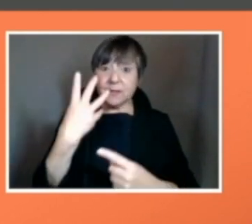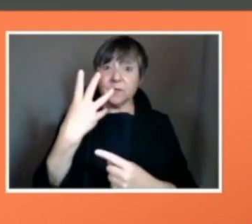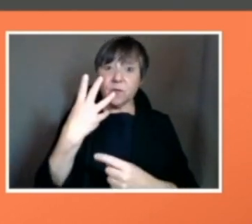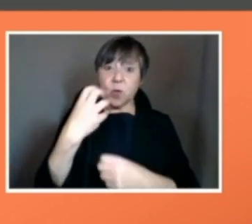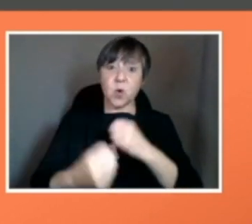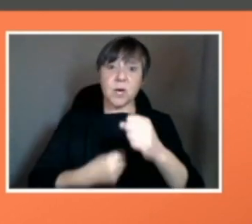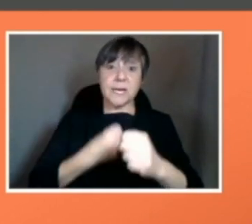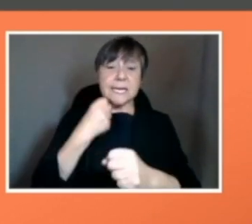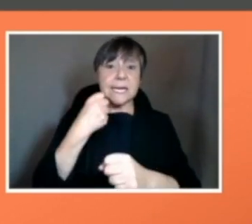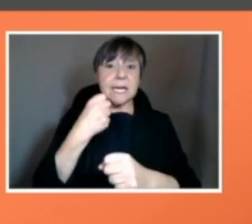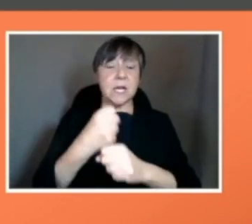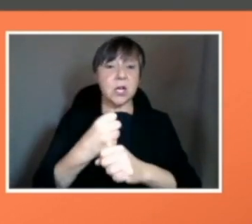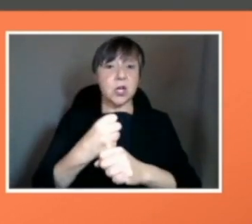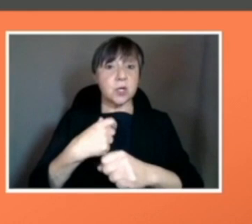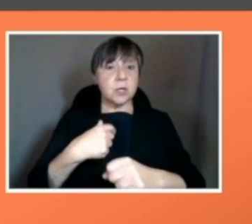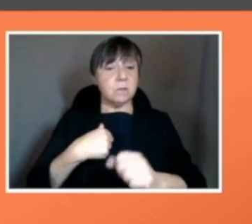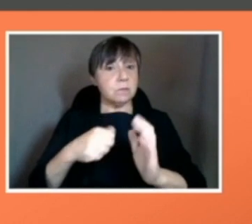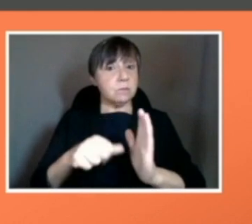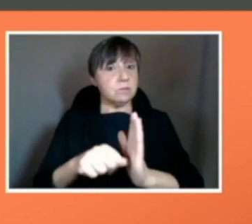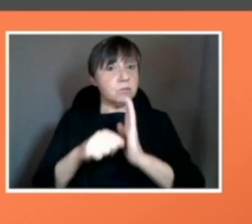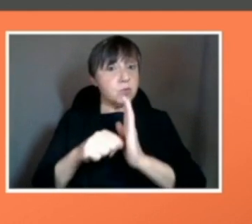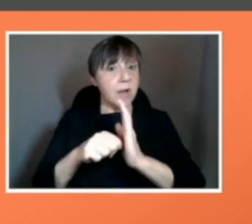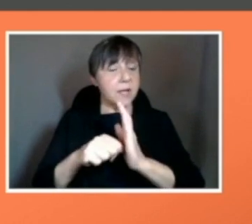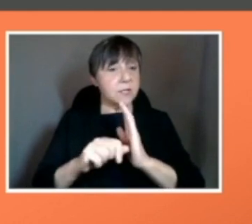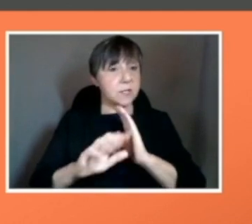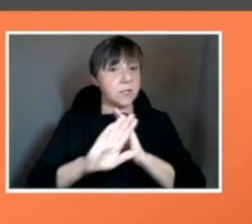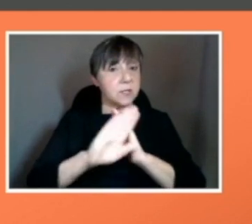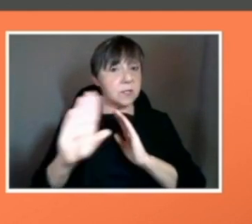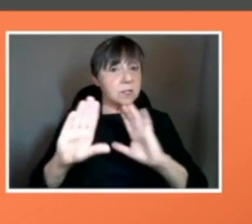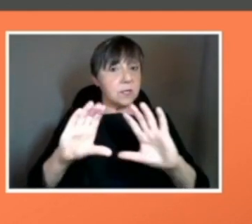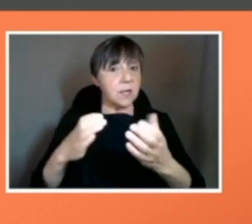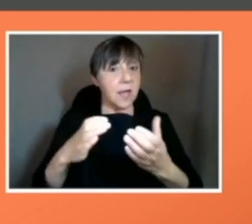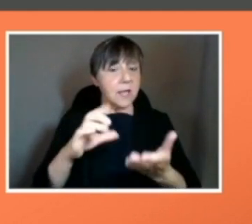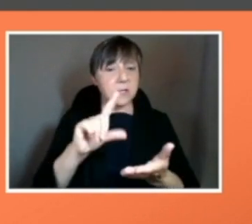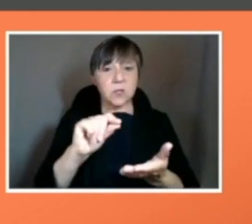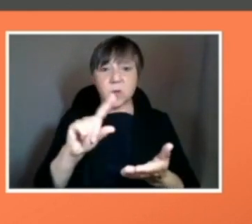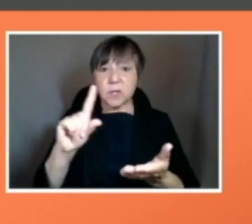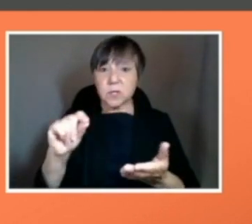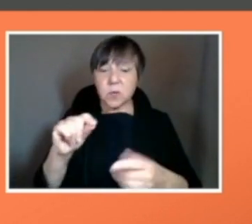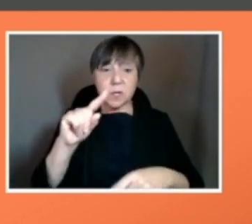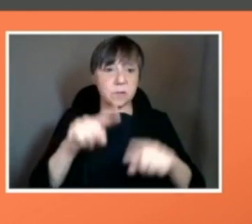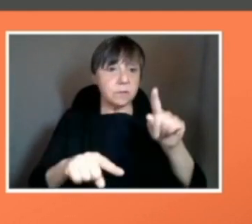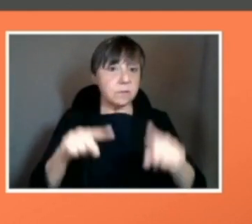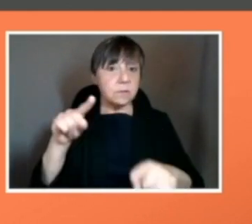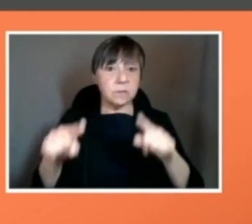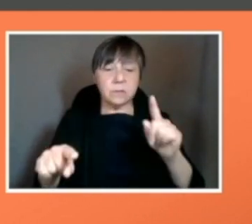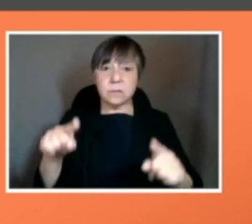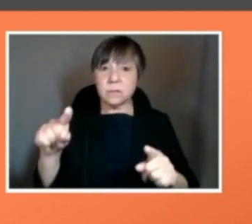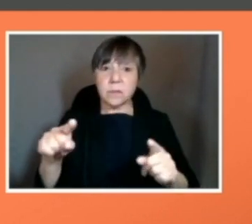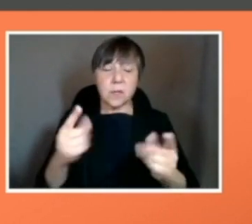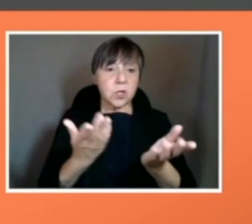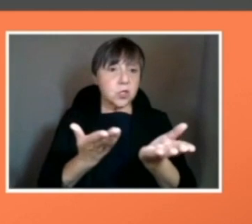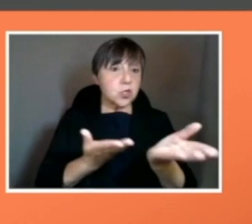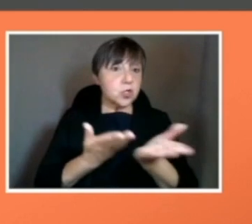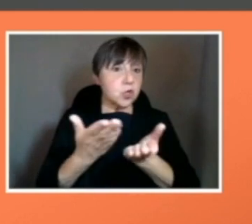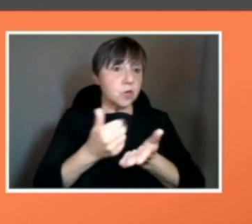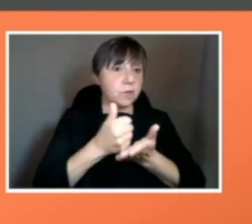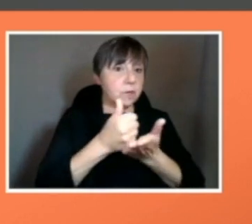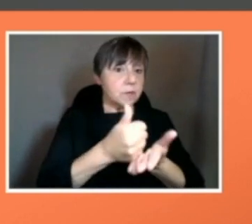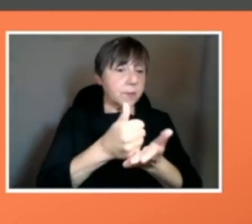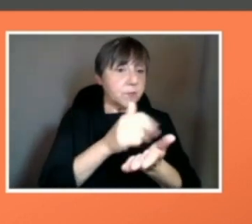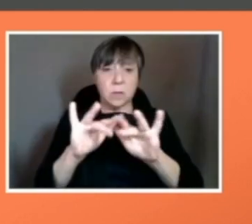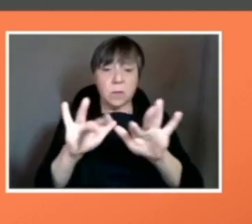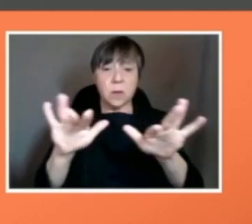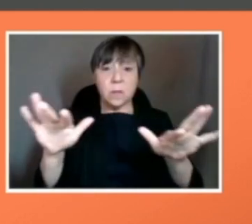He also addressed the many ways in which the pandemic and issues surrounding racism and inequality have impacted the